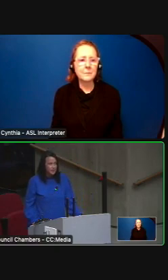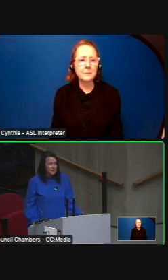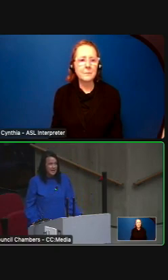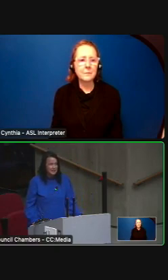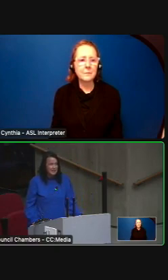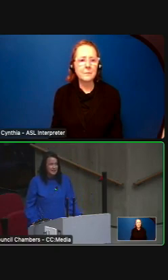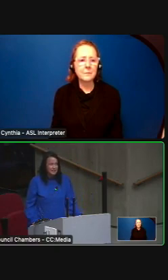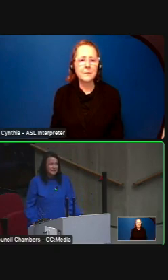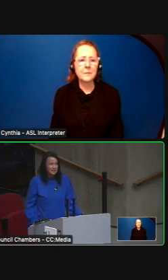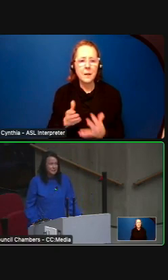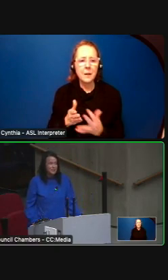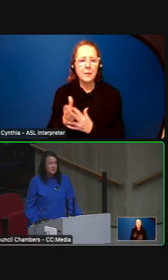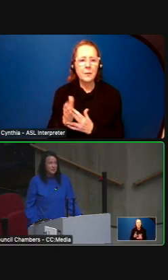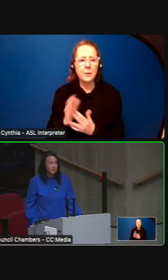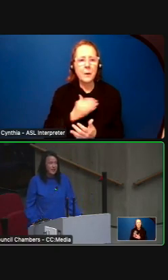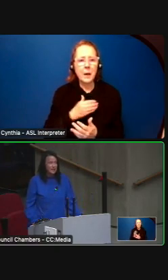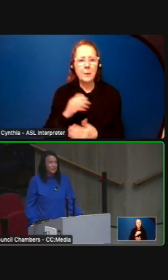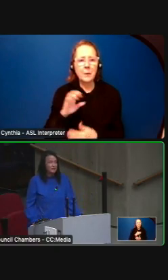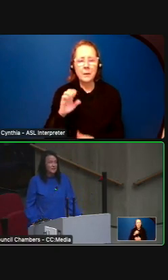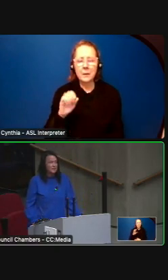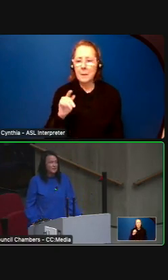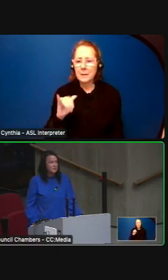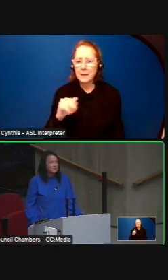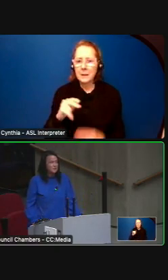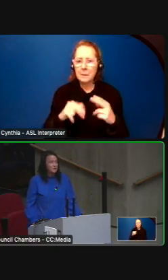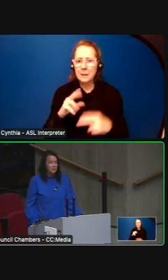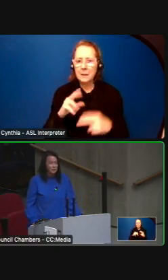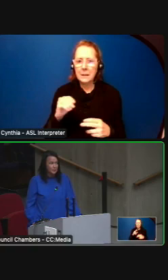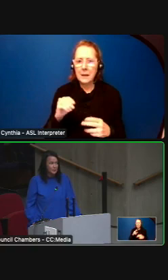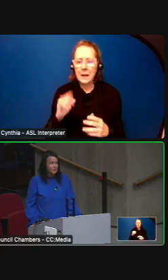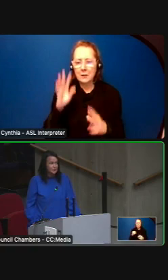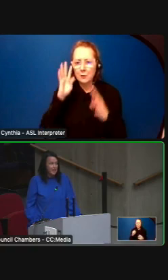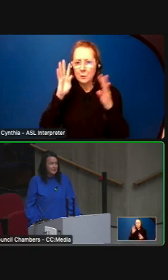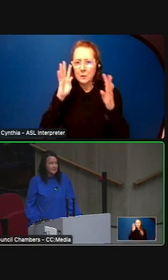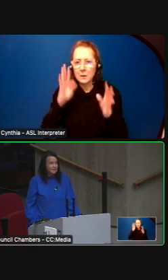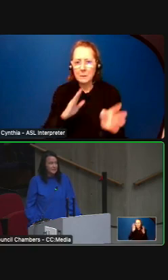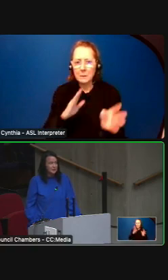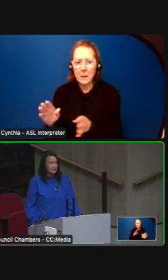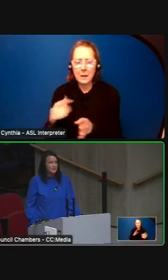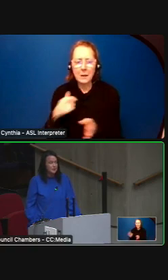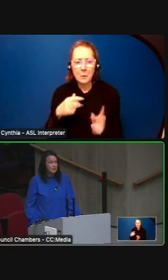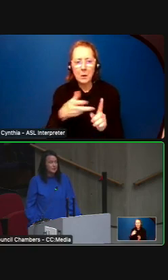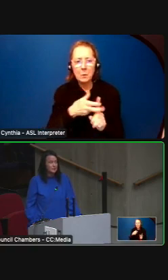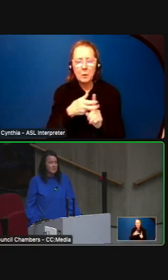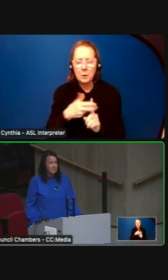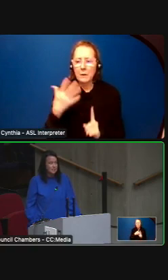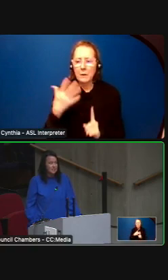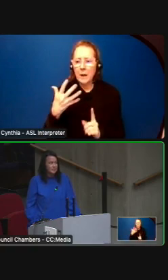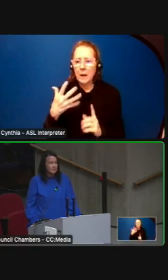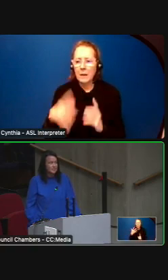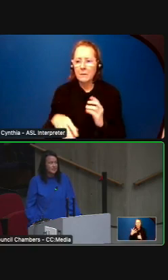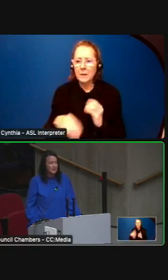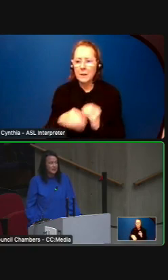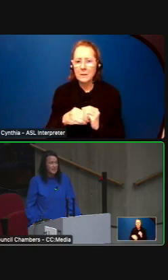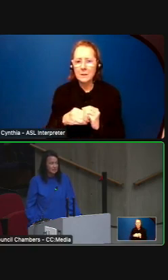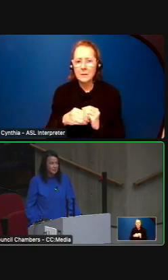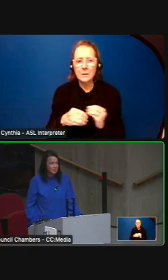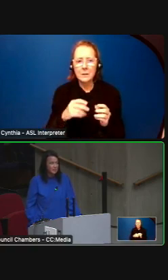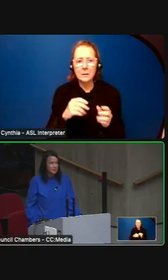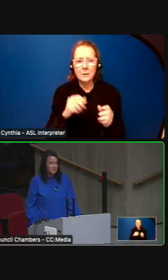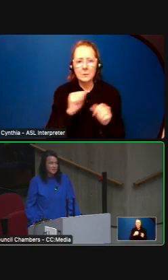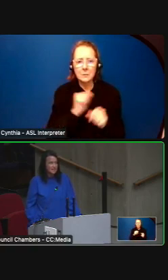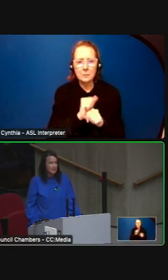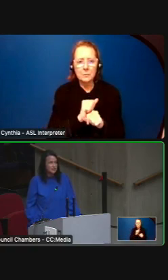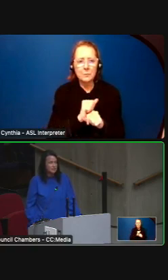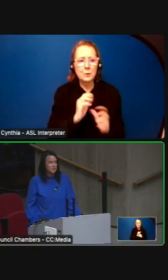Through our capacity building and strategic planning, we've been able to recruit five additional of those positions. That includes